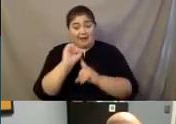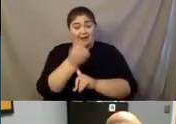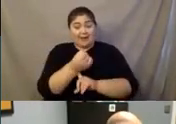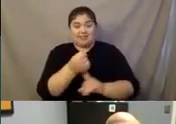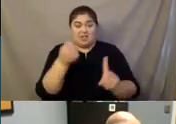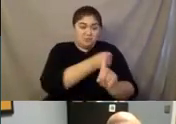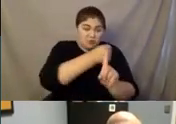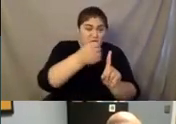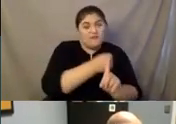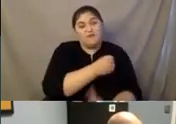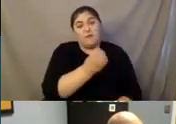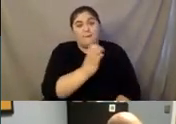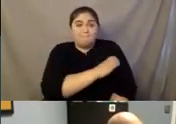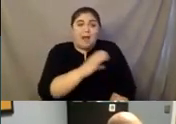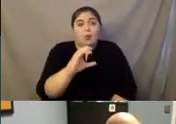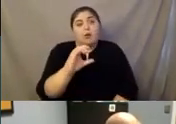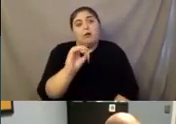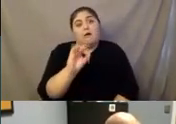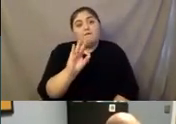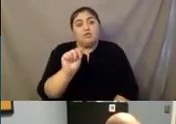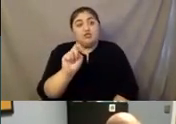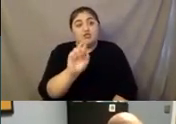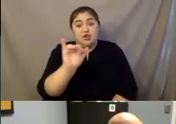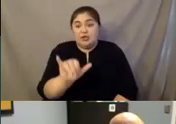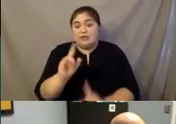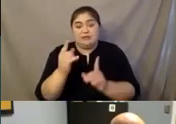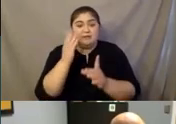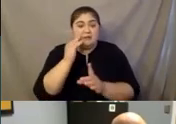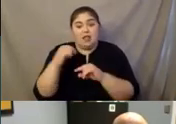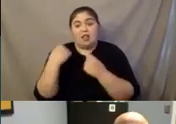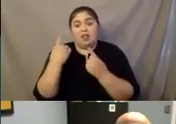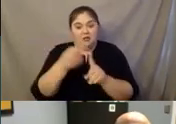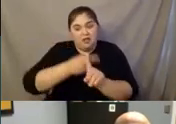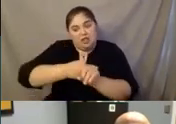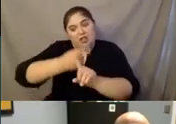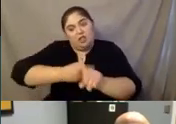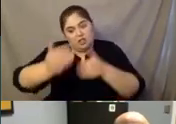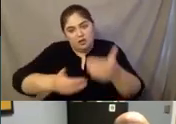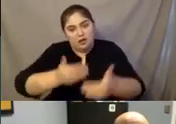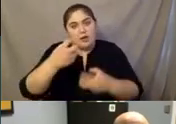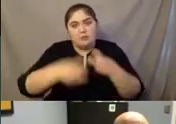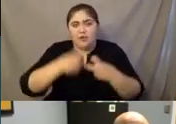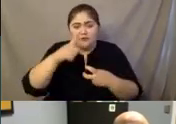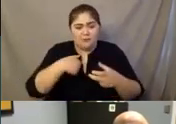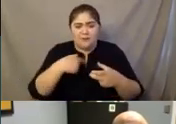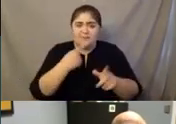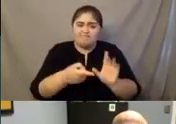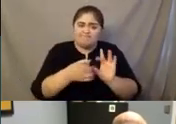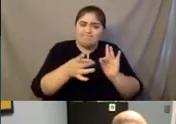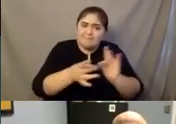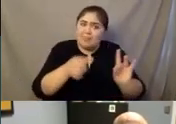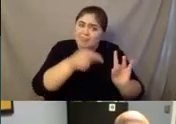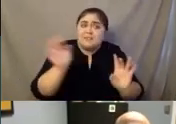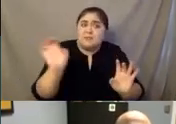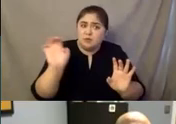power of attorney and it's been going on for months, it was hard for me to make a statement that this was an